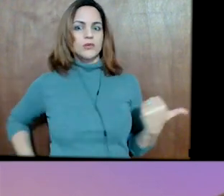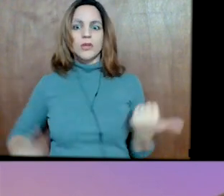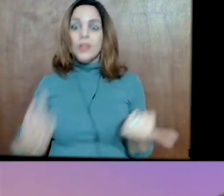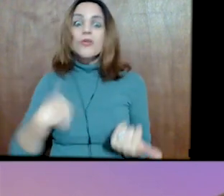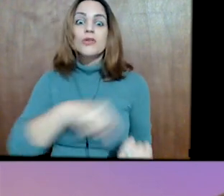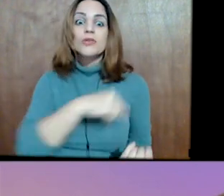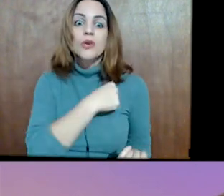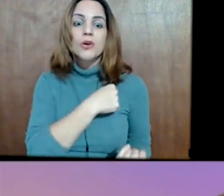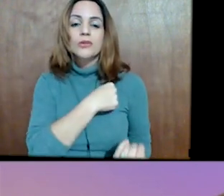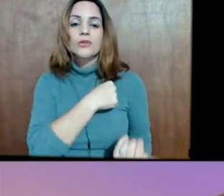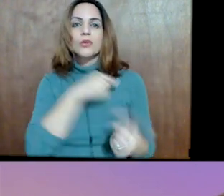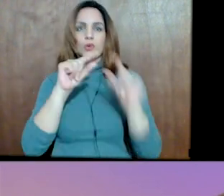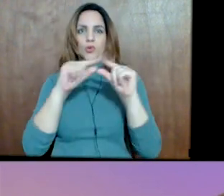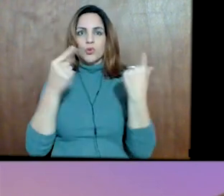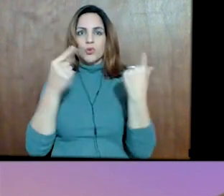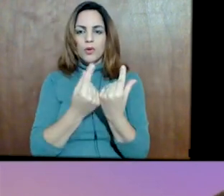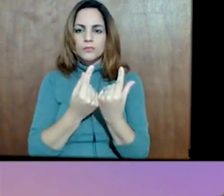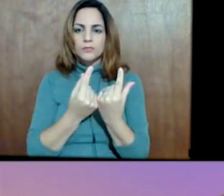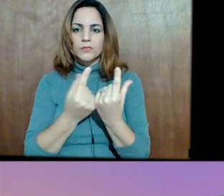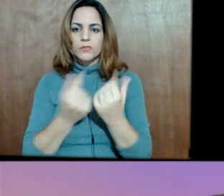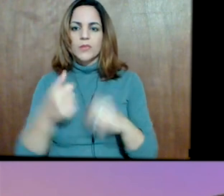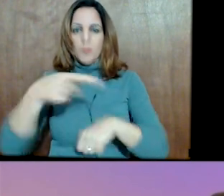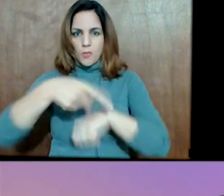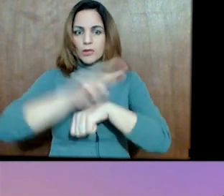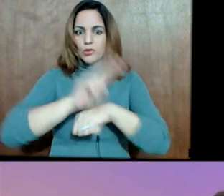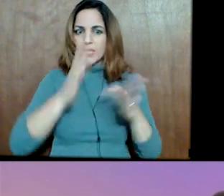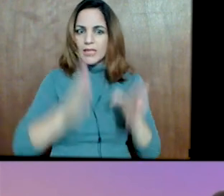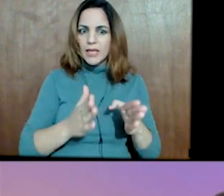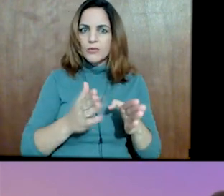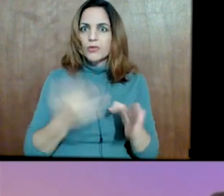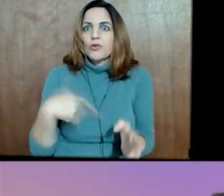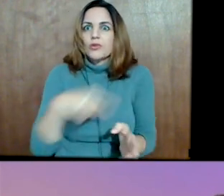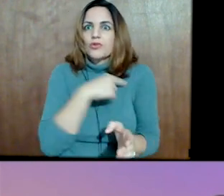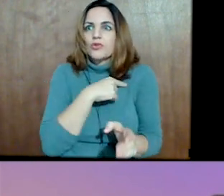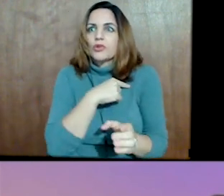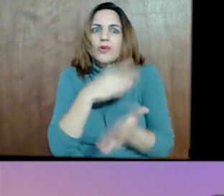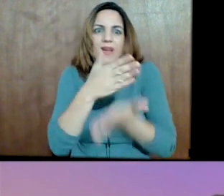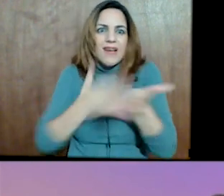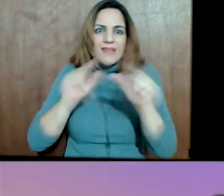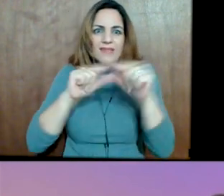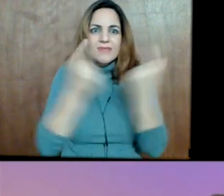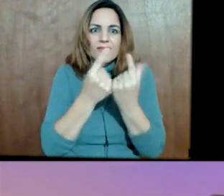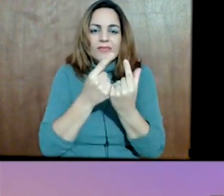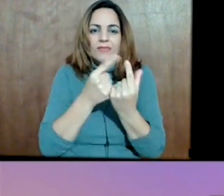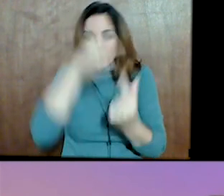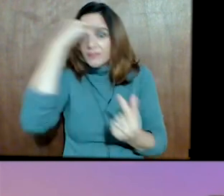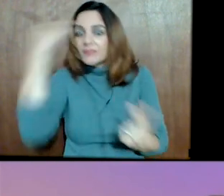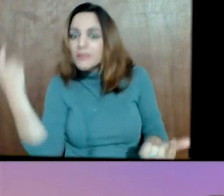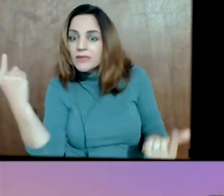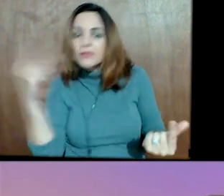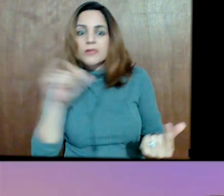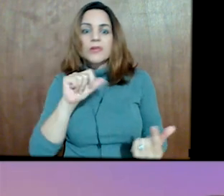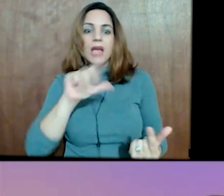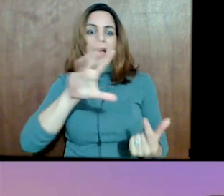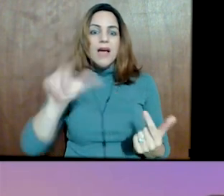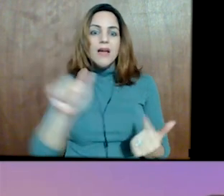revolutionary organization, was African American. We always had not only African Americans, but especially throughout